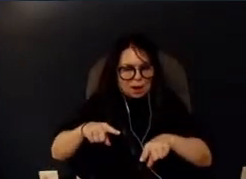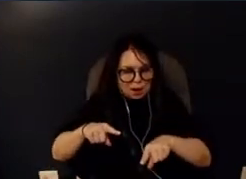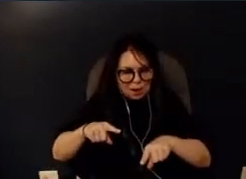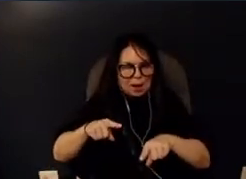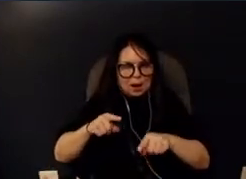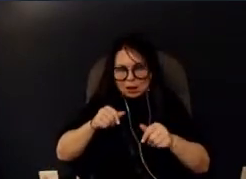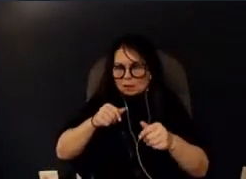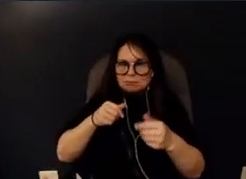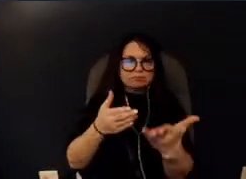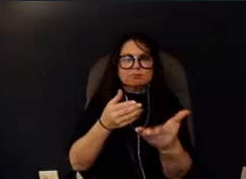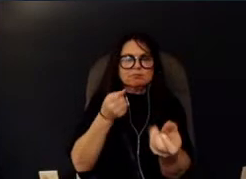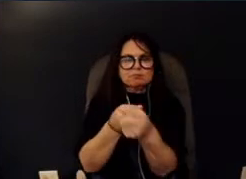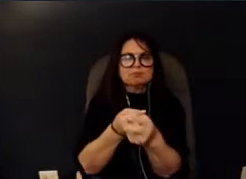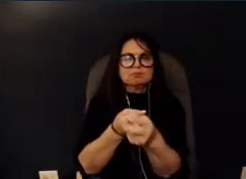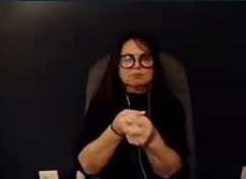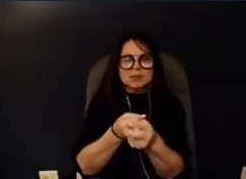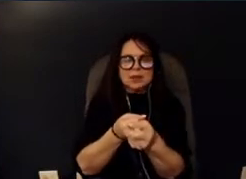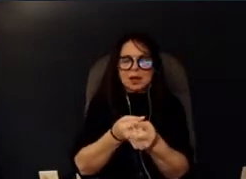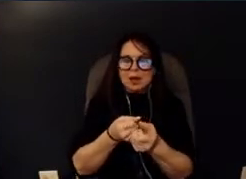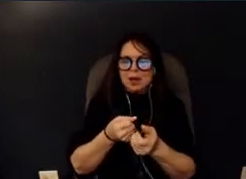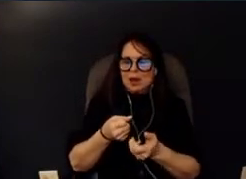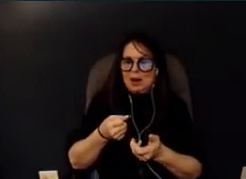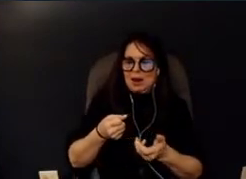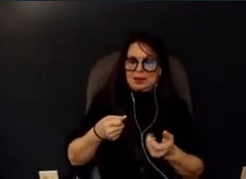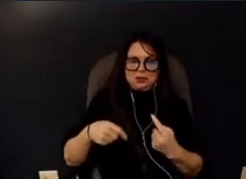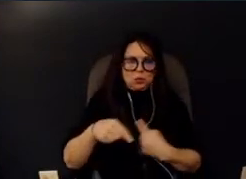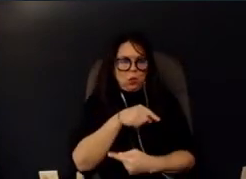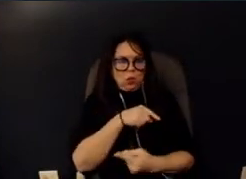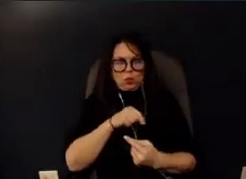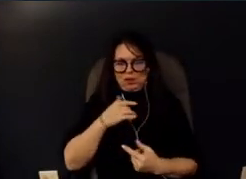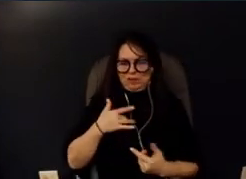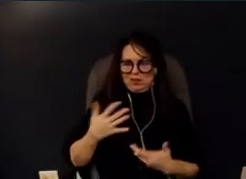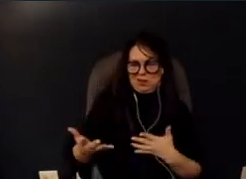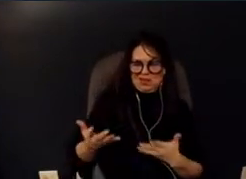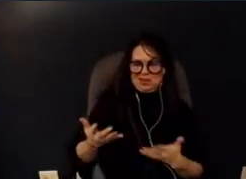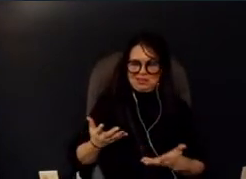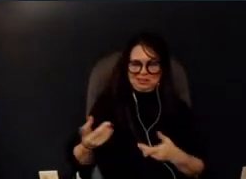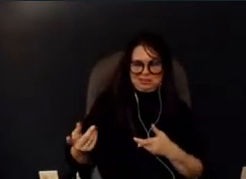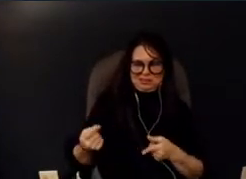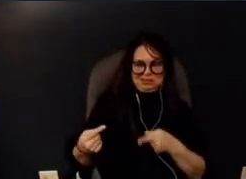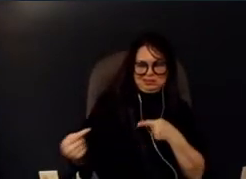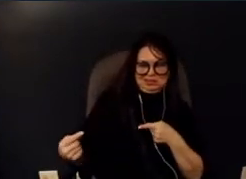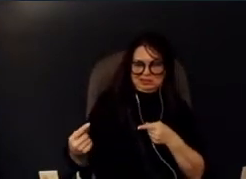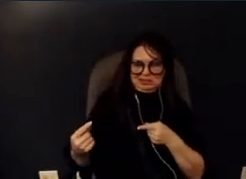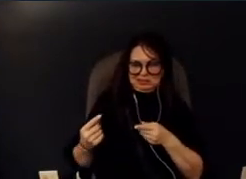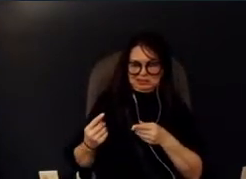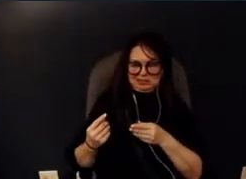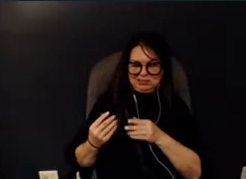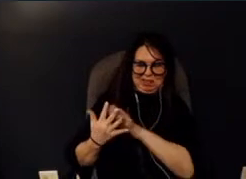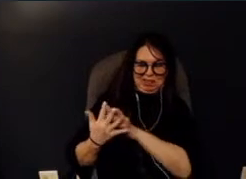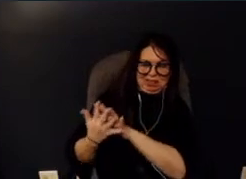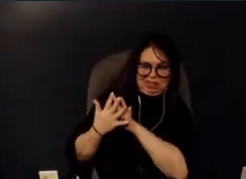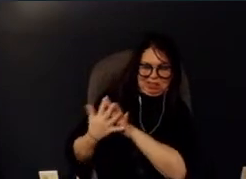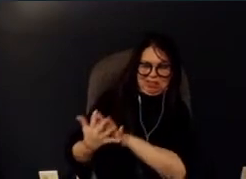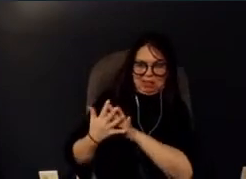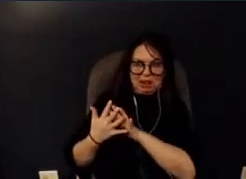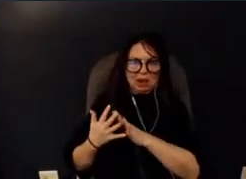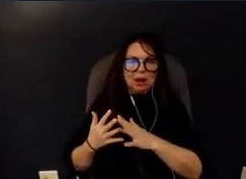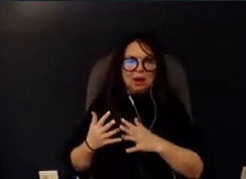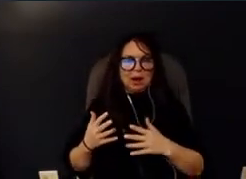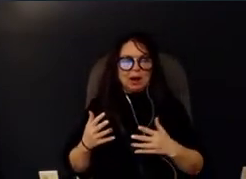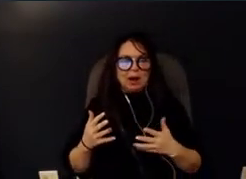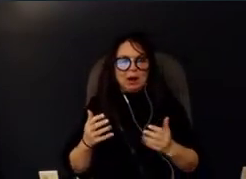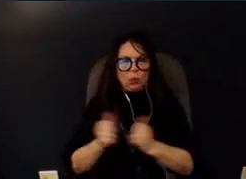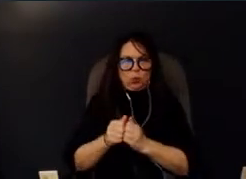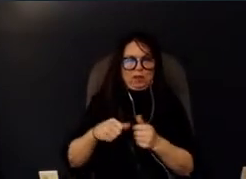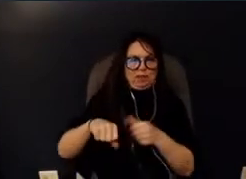to feel that we were somehow at odds with each other, or that we, just had this such a different